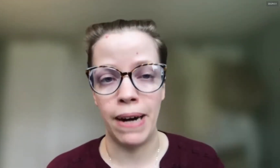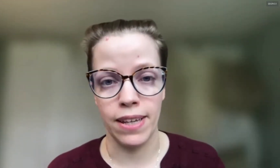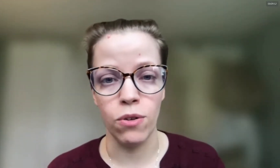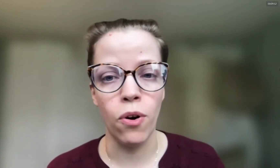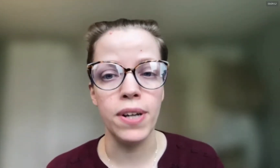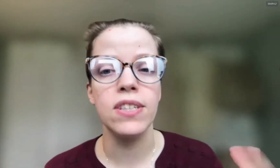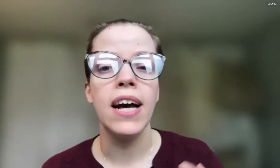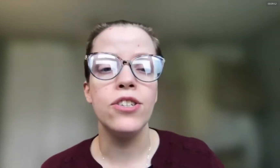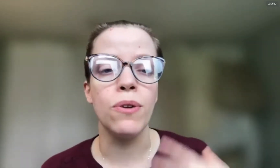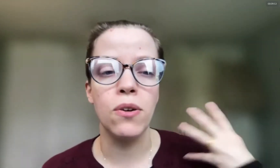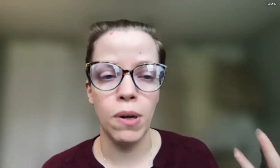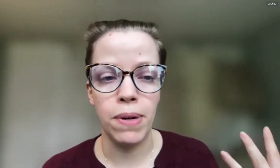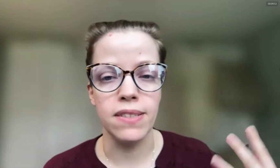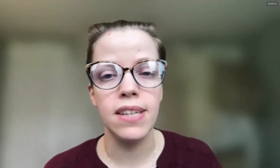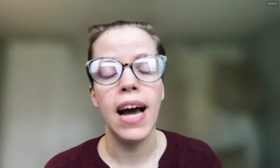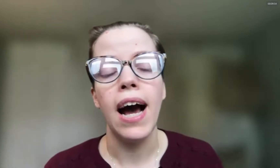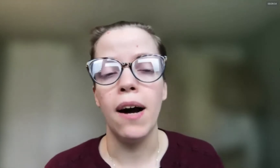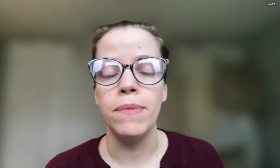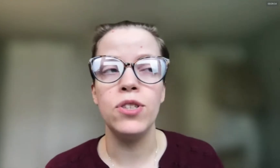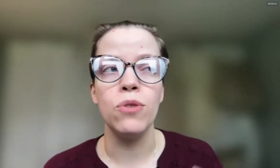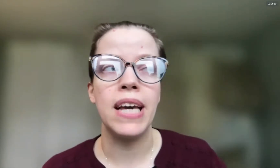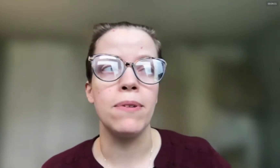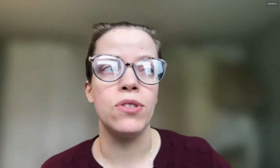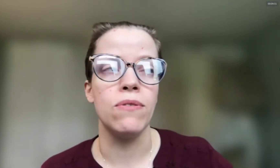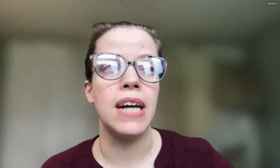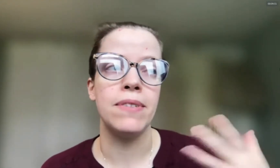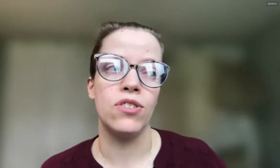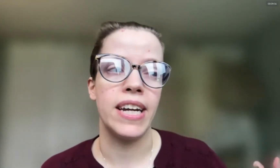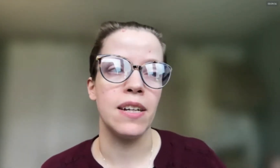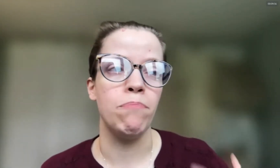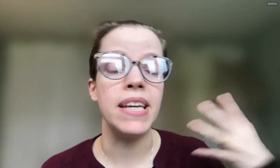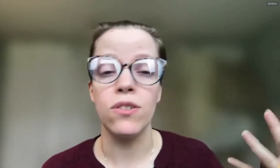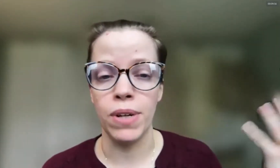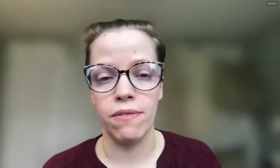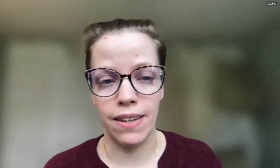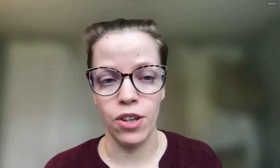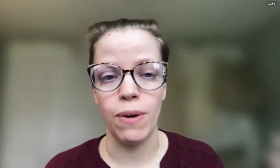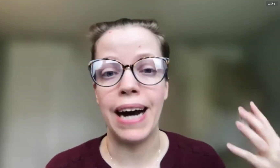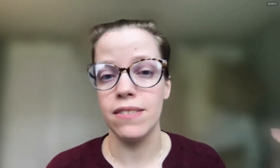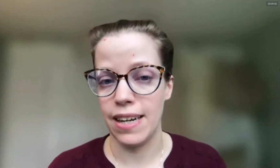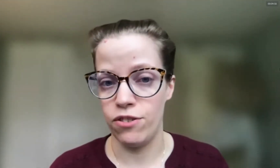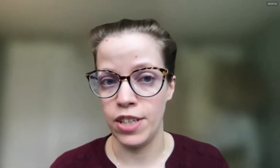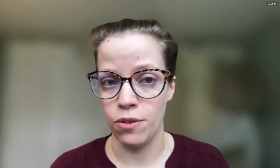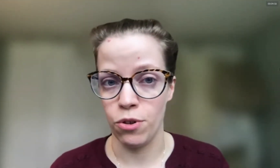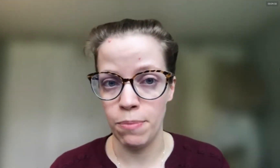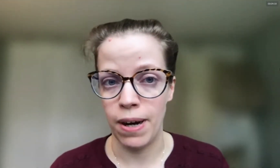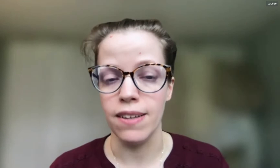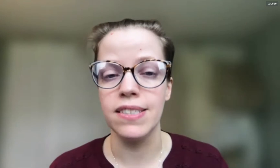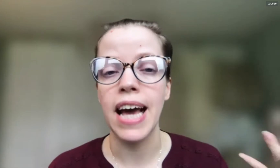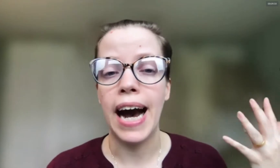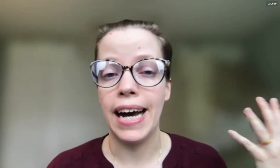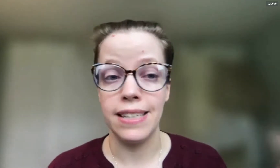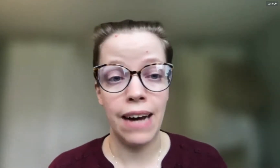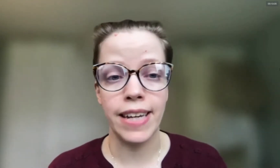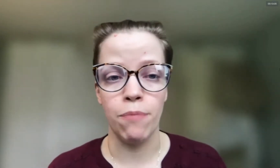Equal Power, Equal Voice to equip us to be able to demonstrate and meet with value outside of traditional career